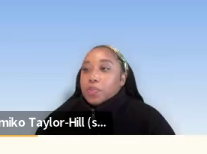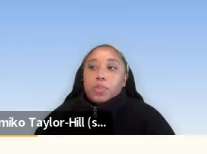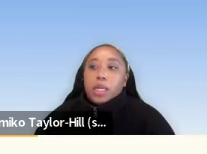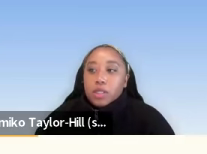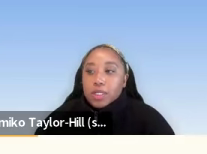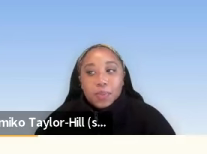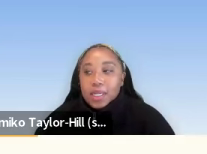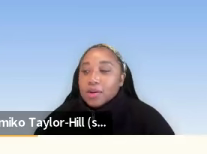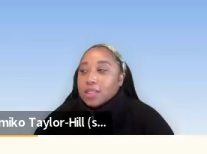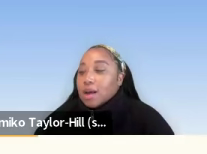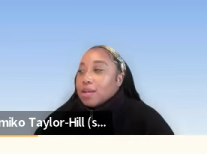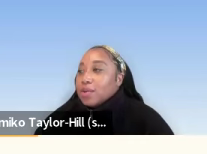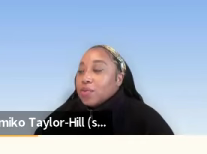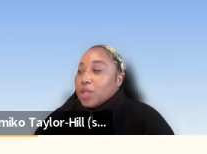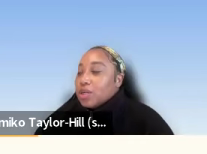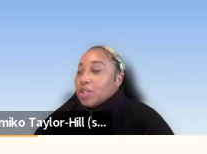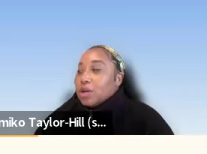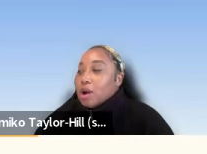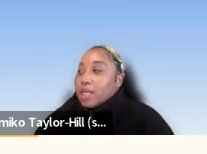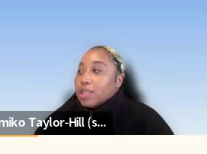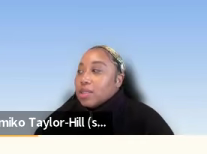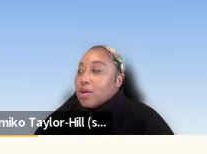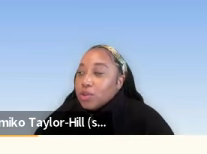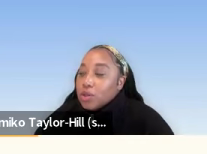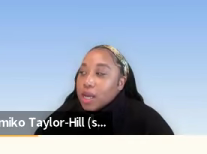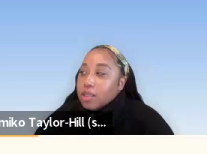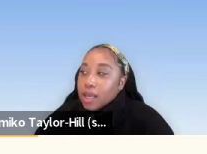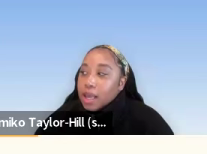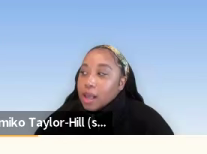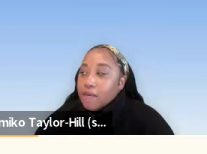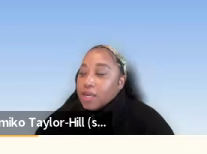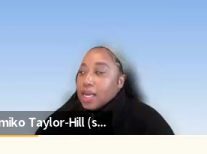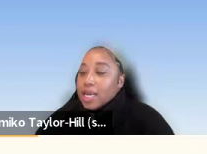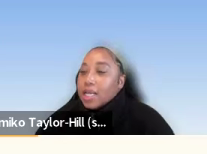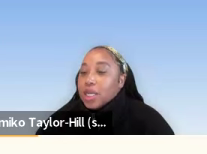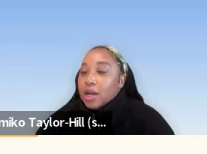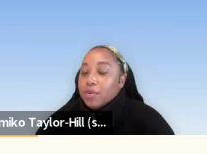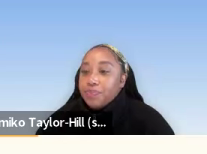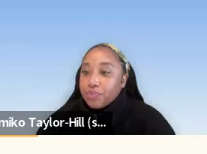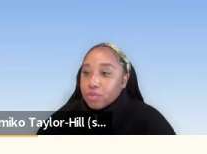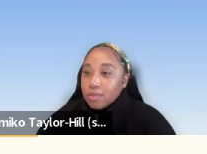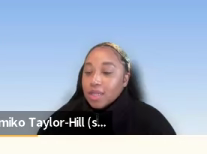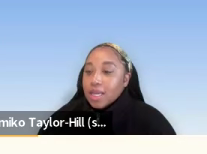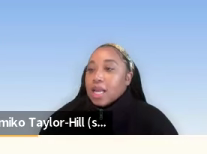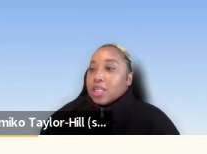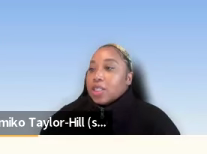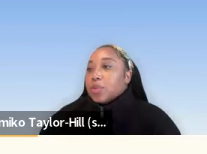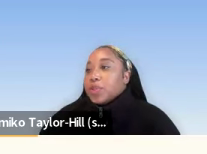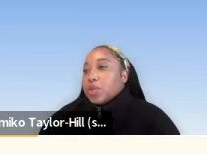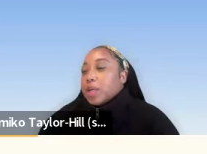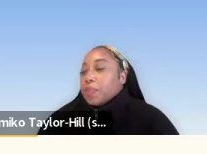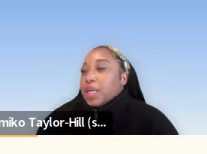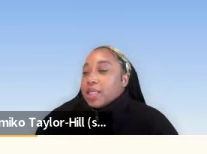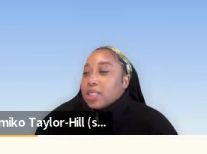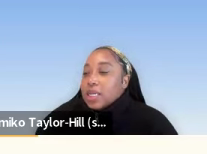a interdisciplinary scholar, researcher, artist, cultural health advocate, and educator. She